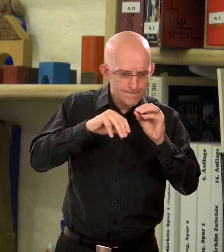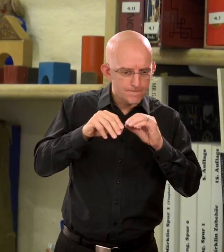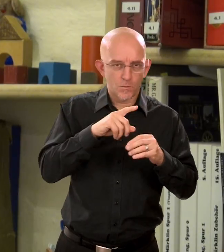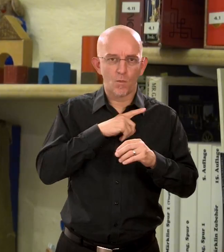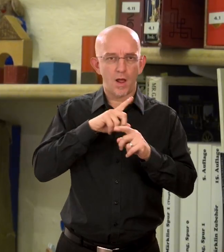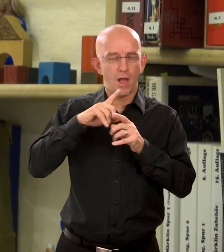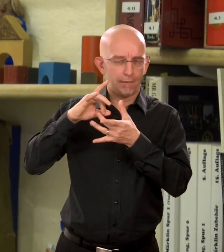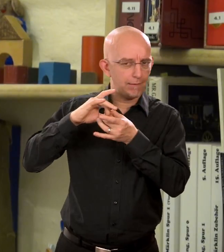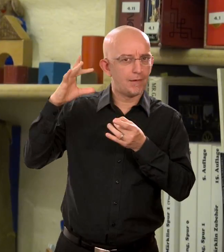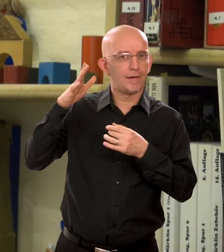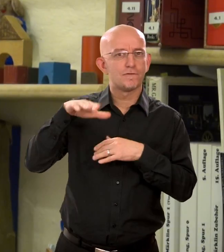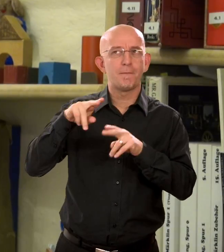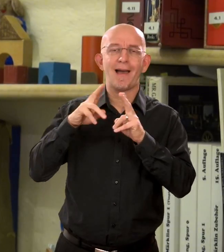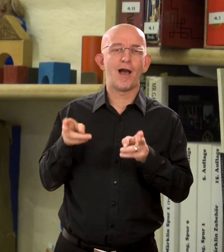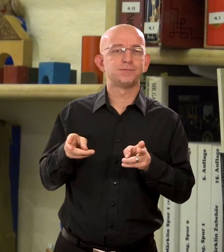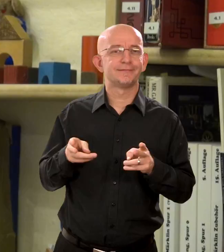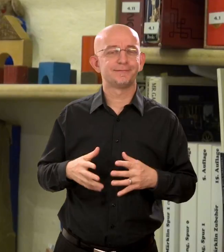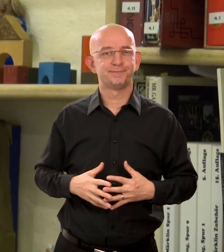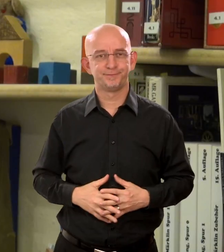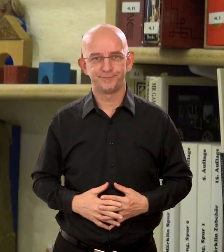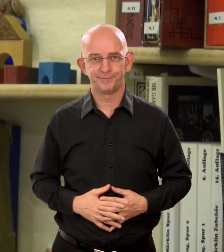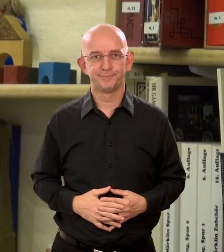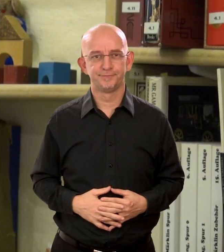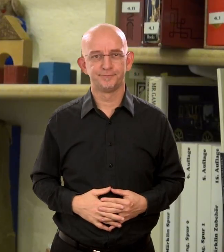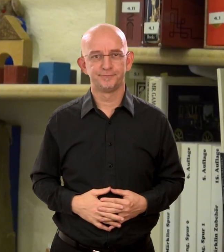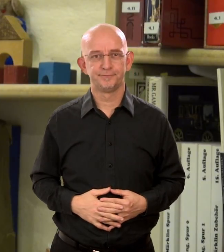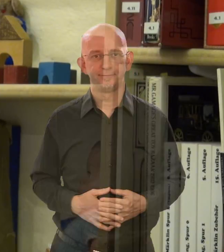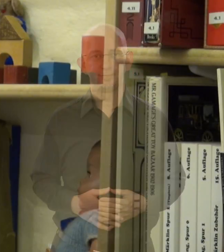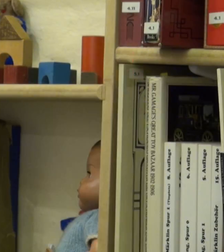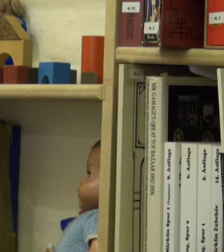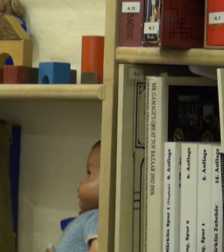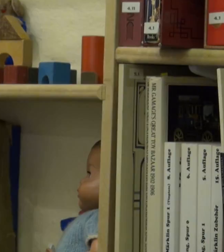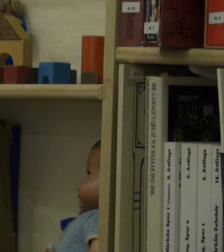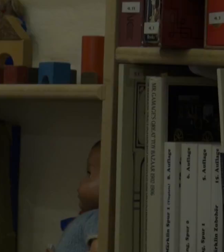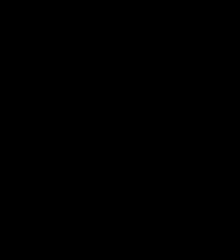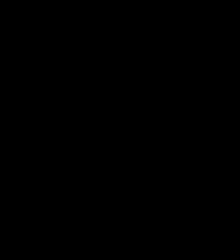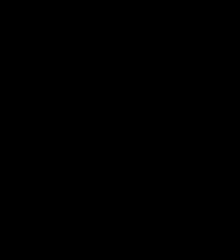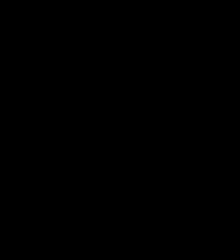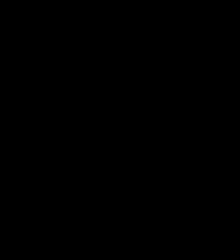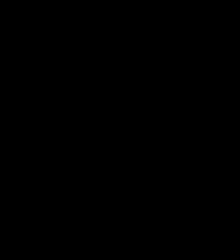I quite liked being down there. It was sort of away from the house.